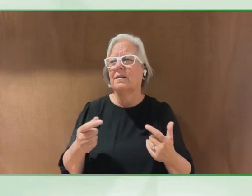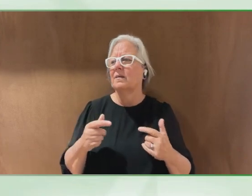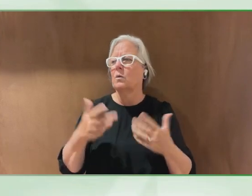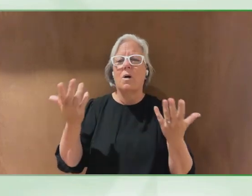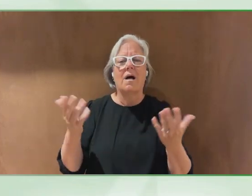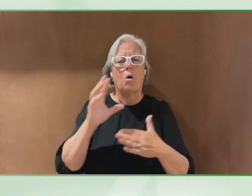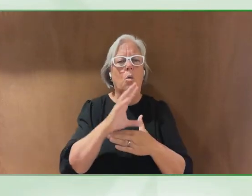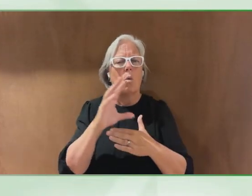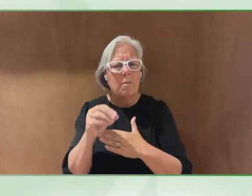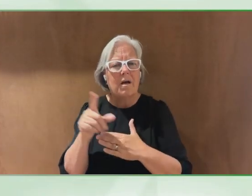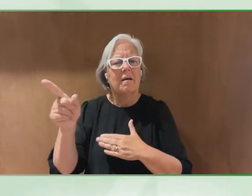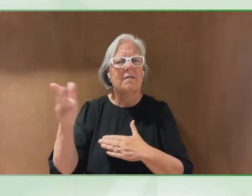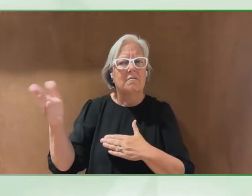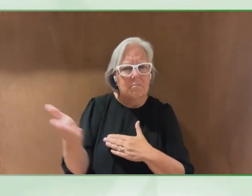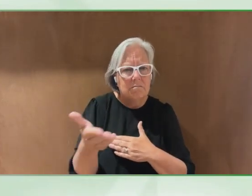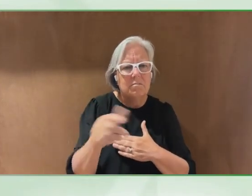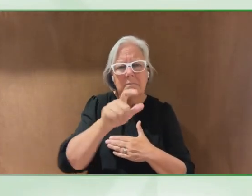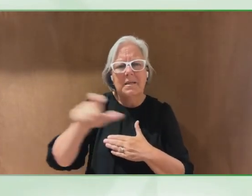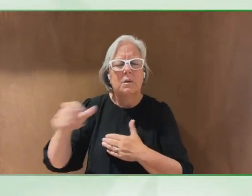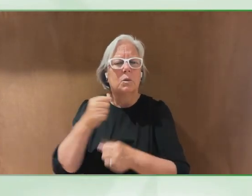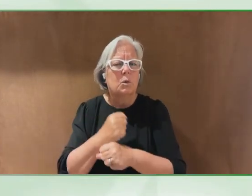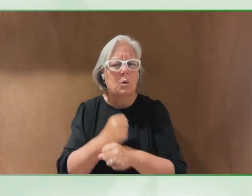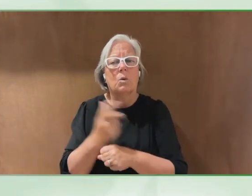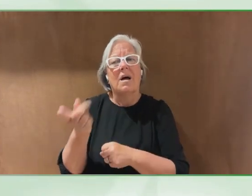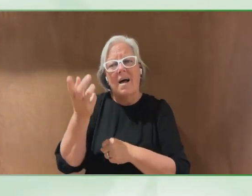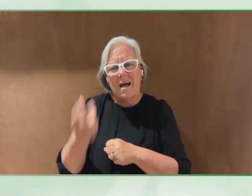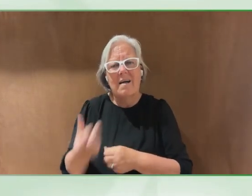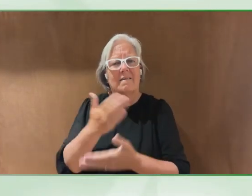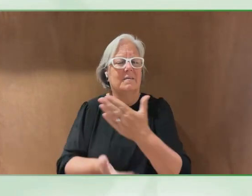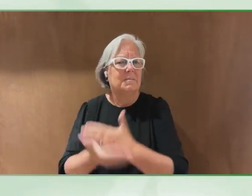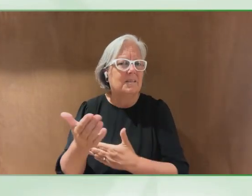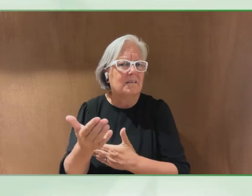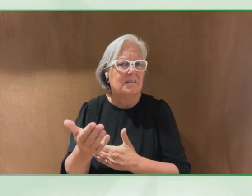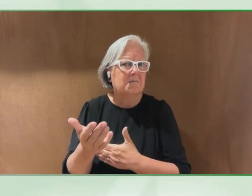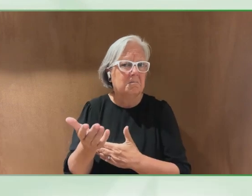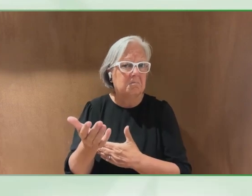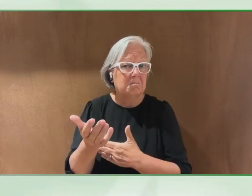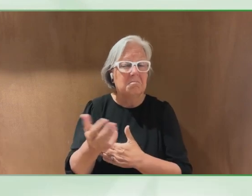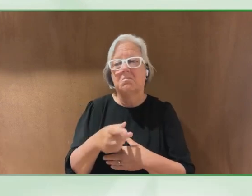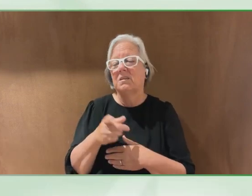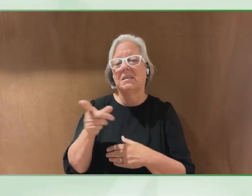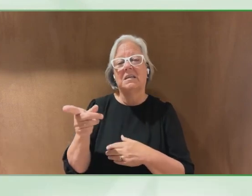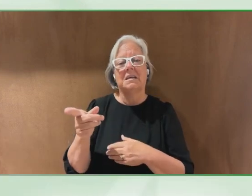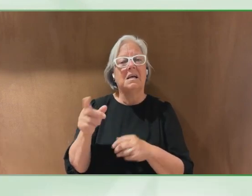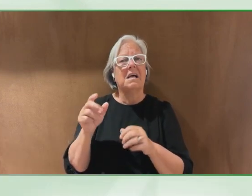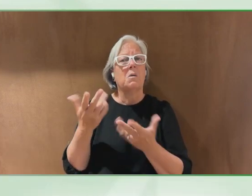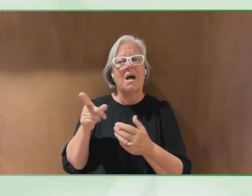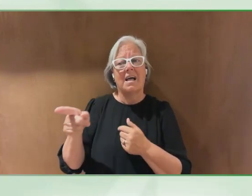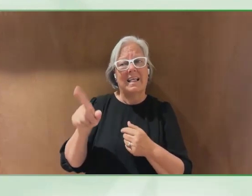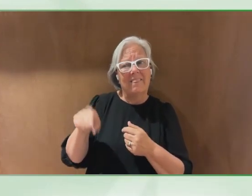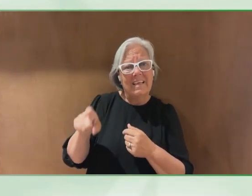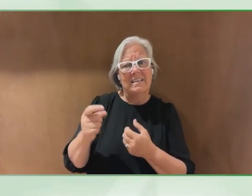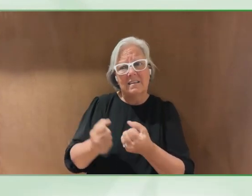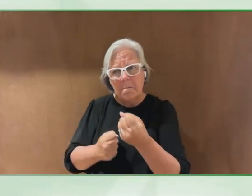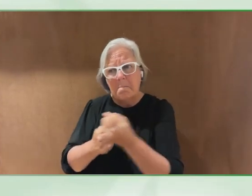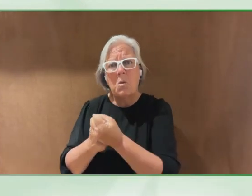people who have disabilities to bring in any equipment that they might need to support them the best they can and